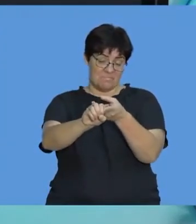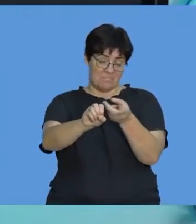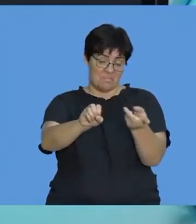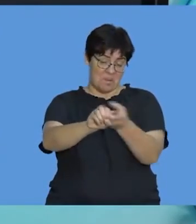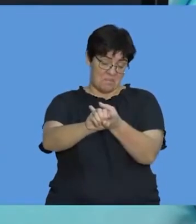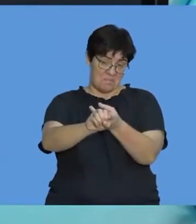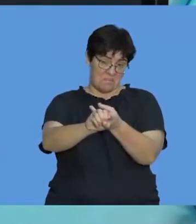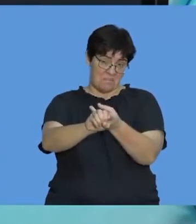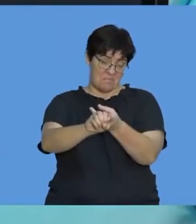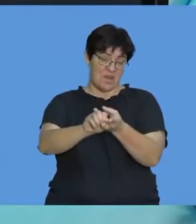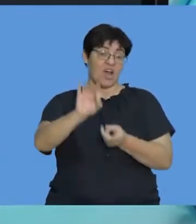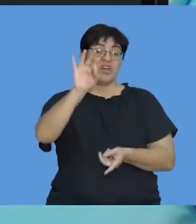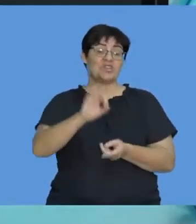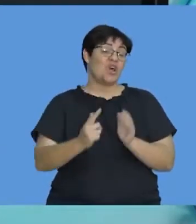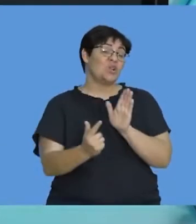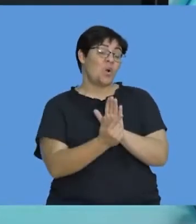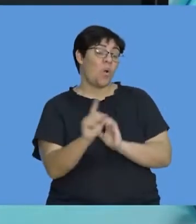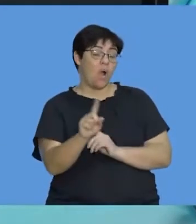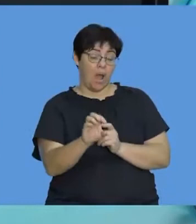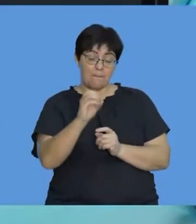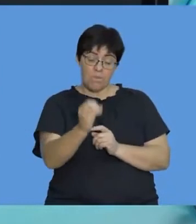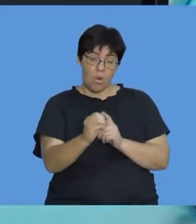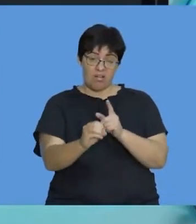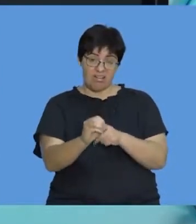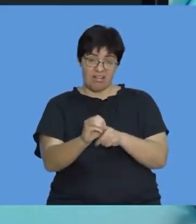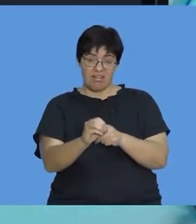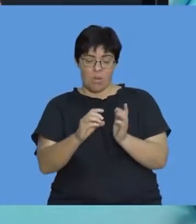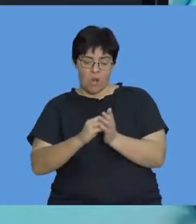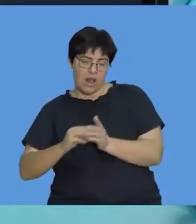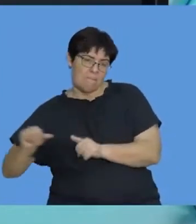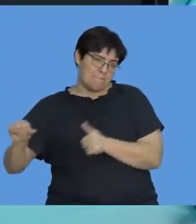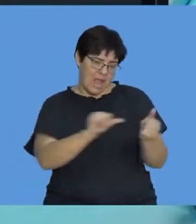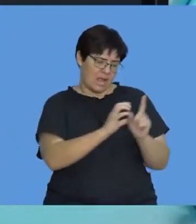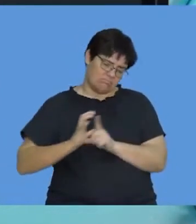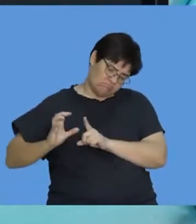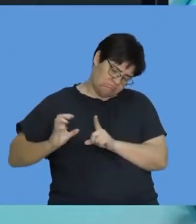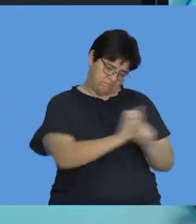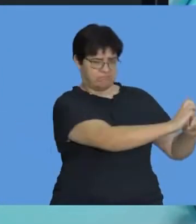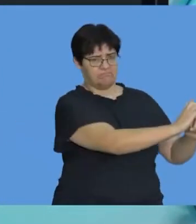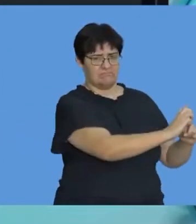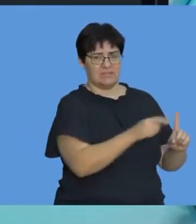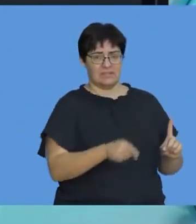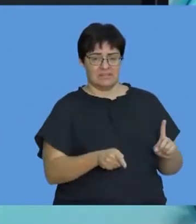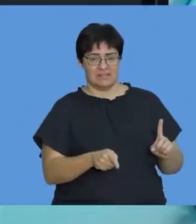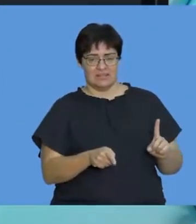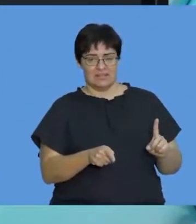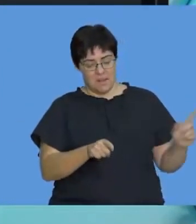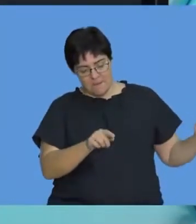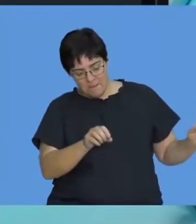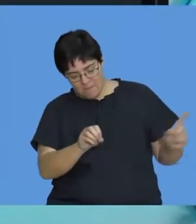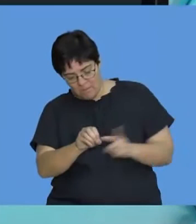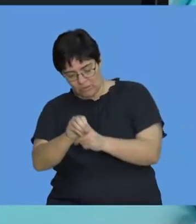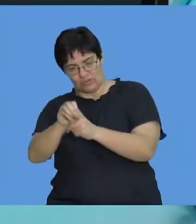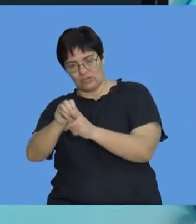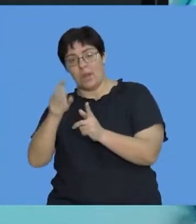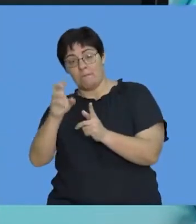Remember now Newton's third law. The hockey ball is going to push back on the hockey stick